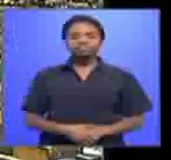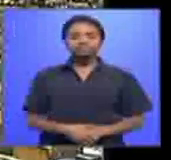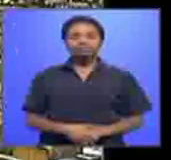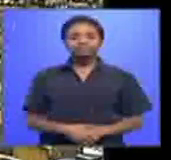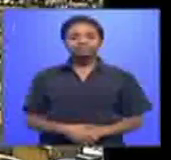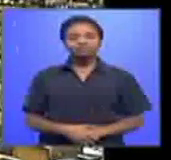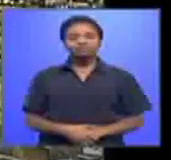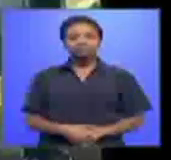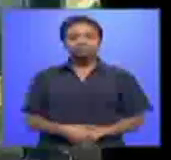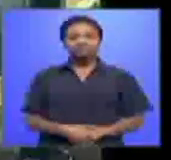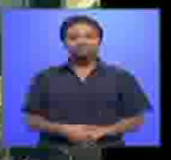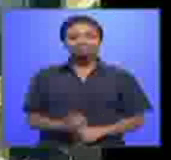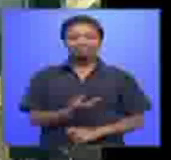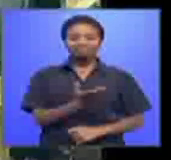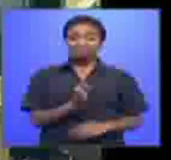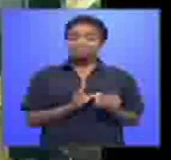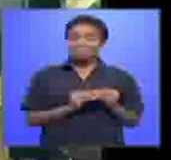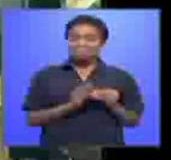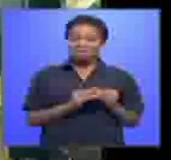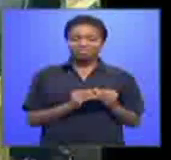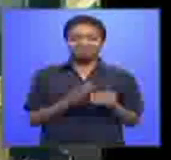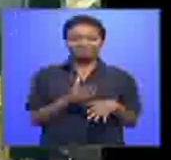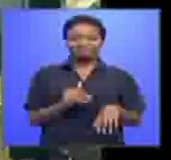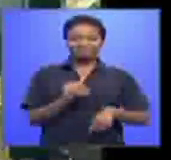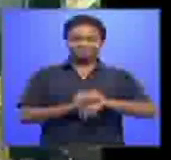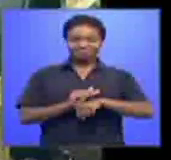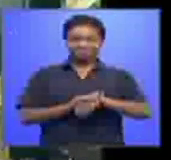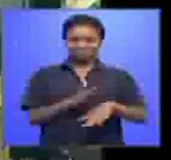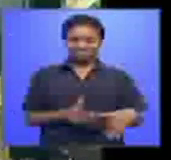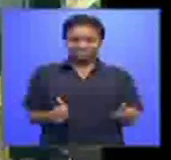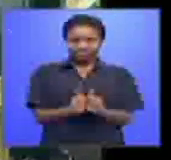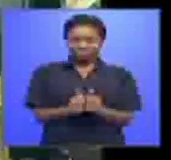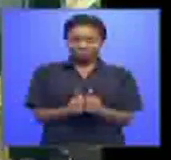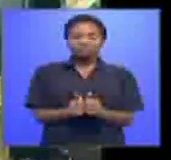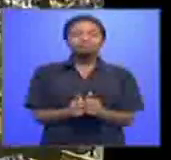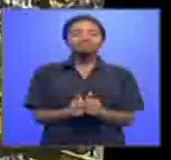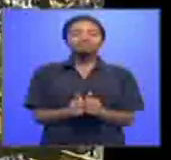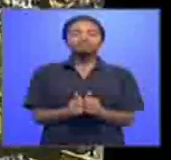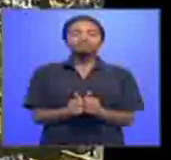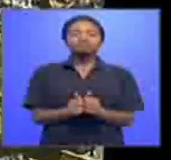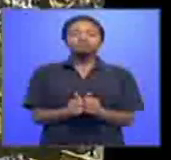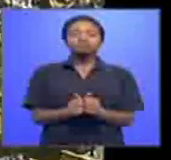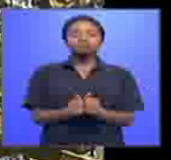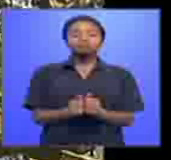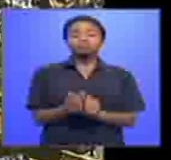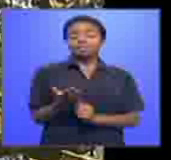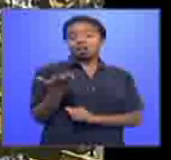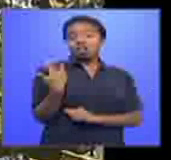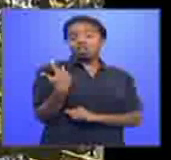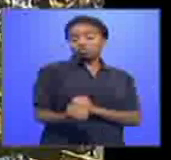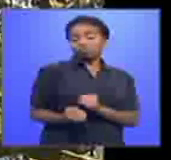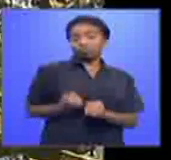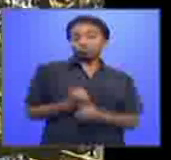Honorable members, compatriots and friends, on the 15th of August last year,